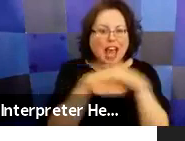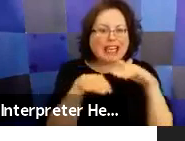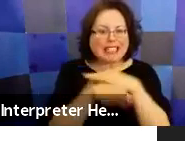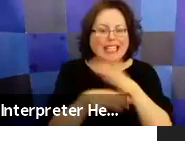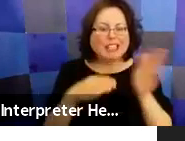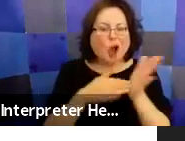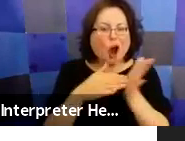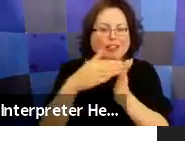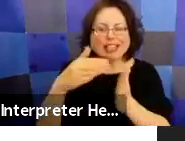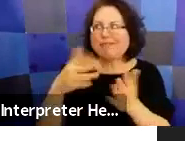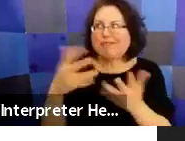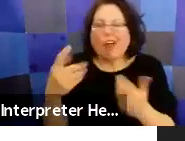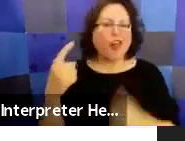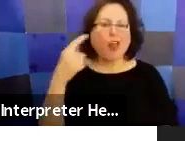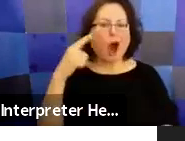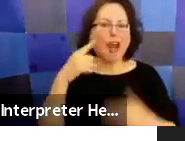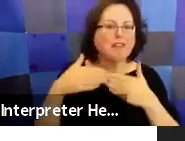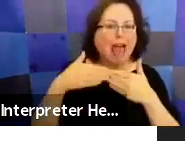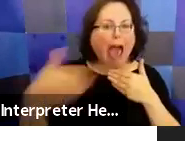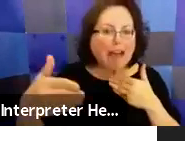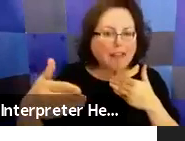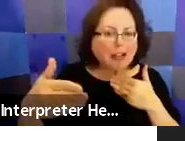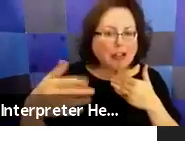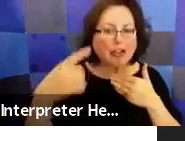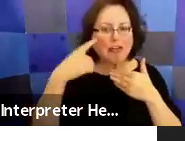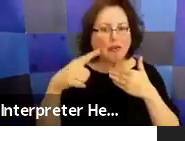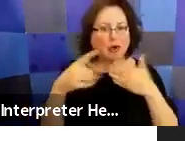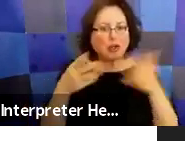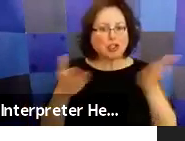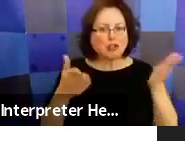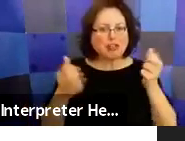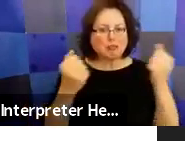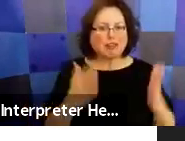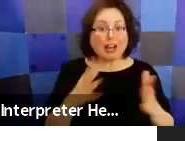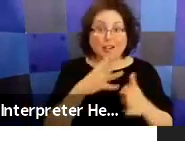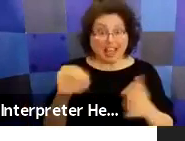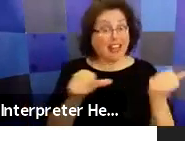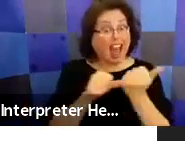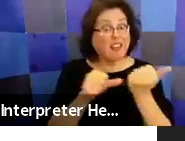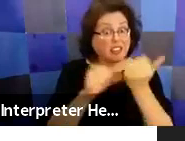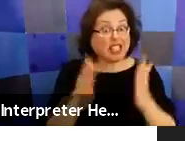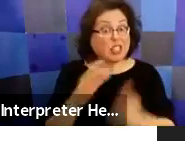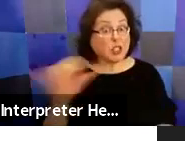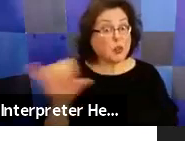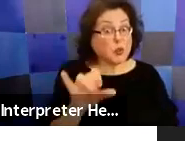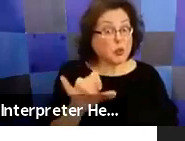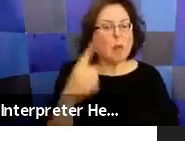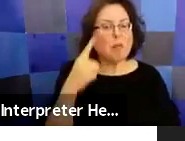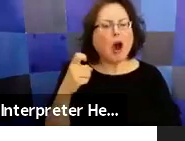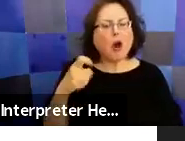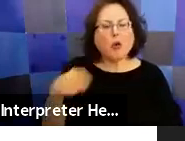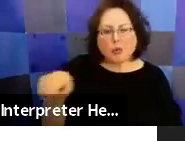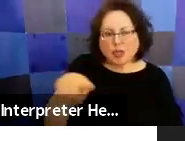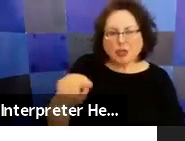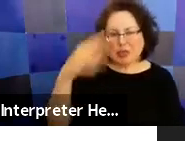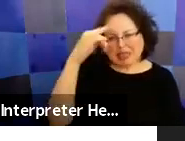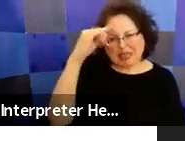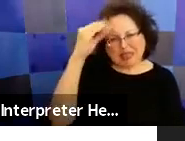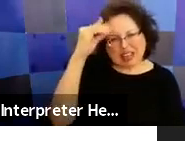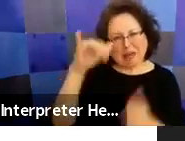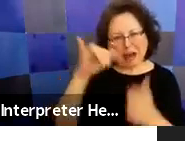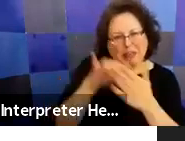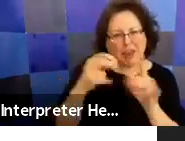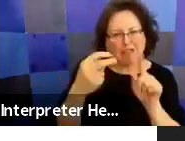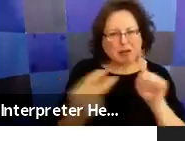often an afterthought for service providers and even for advocates. But when you think of it from the perspective of